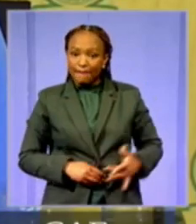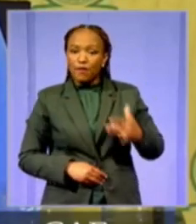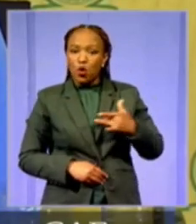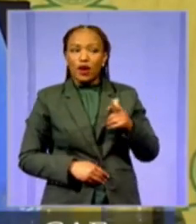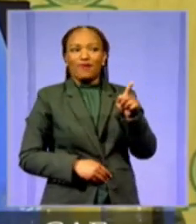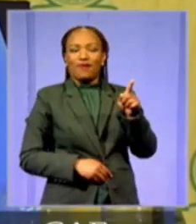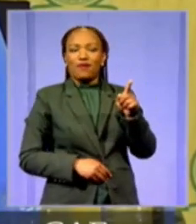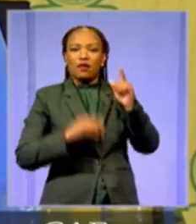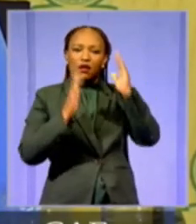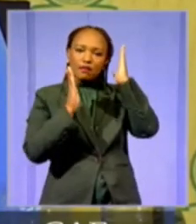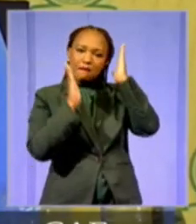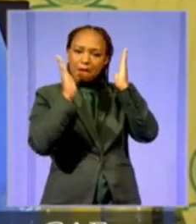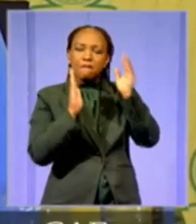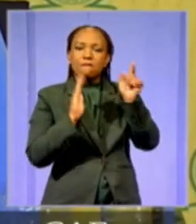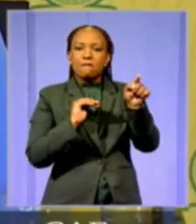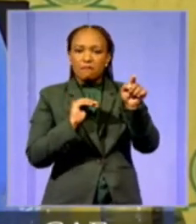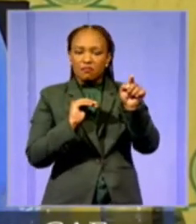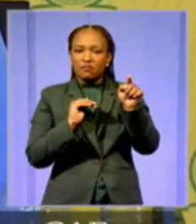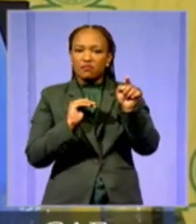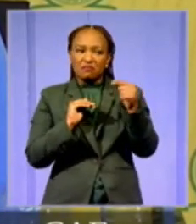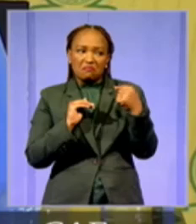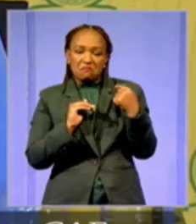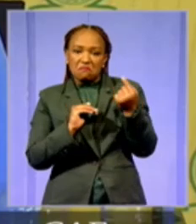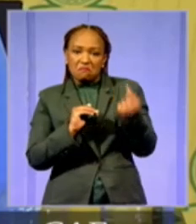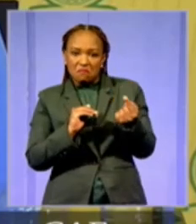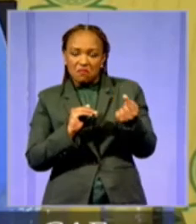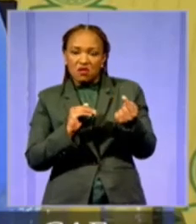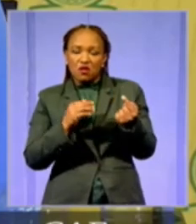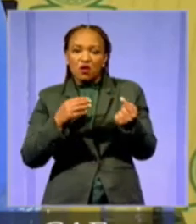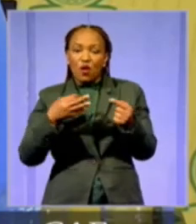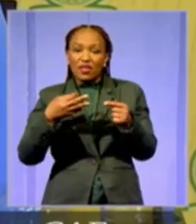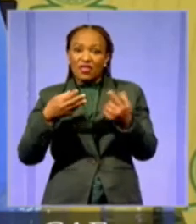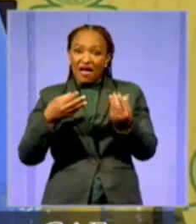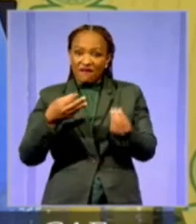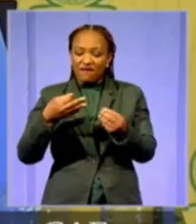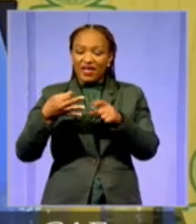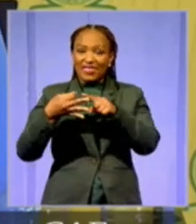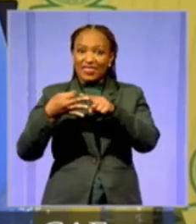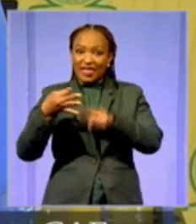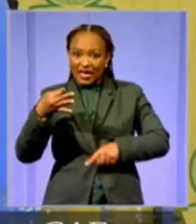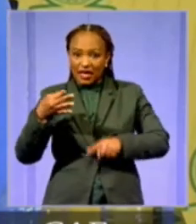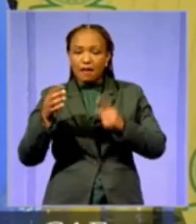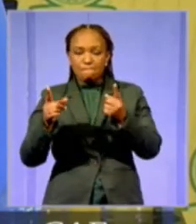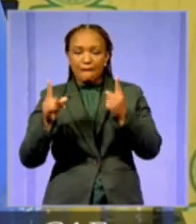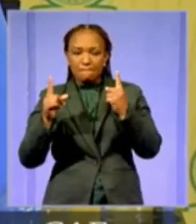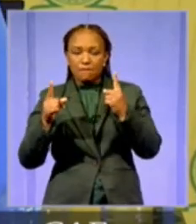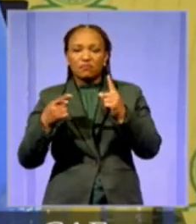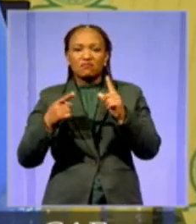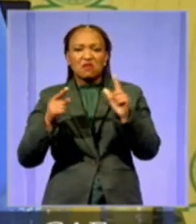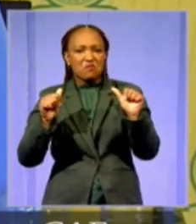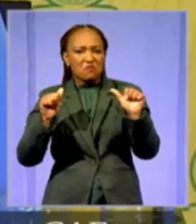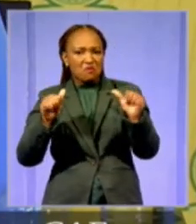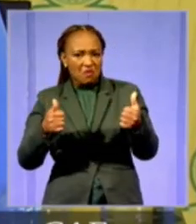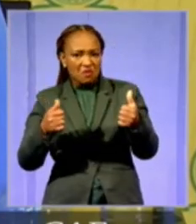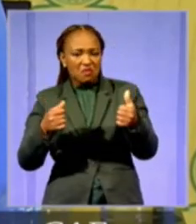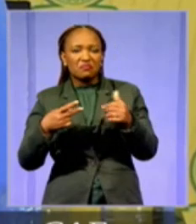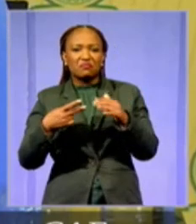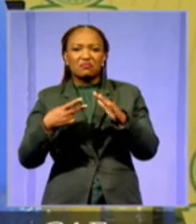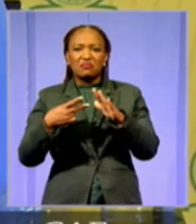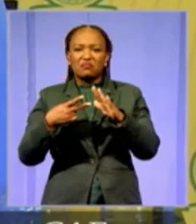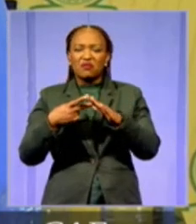who have got three elements that are very dangerous. They are very good on set pieces, very, very good on set